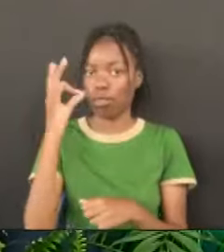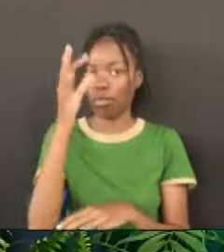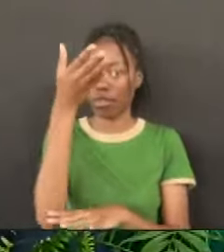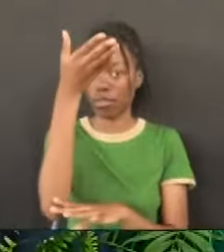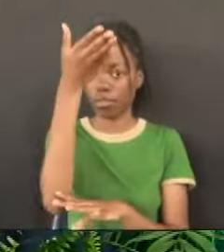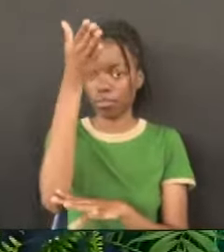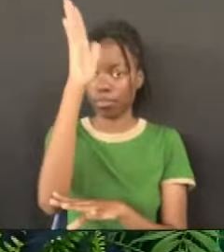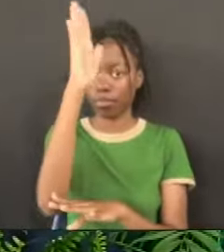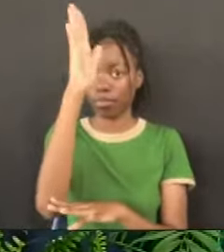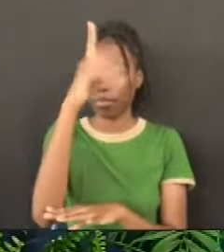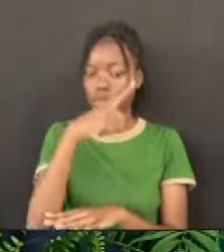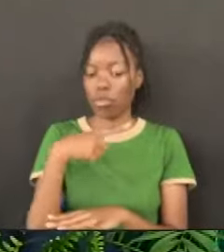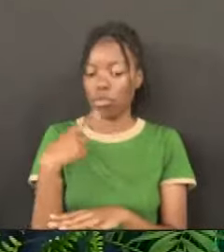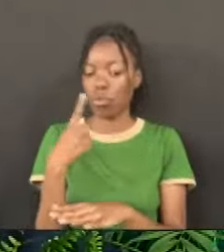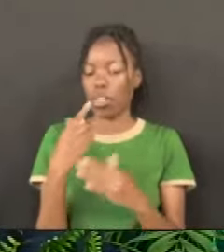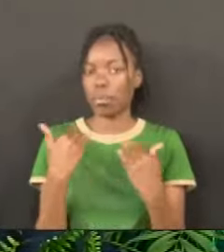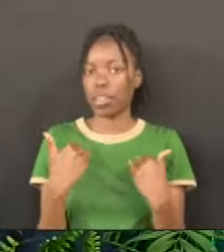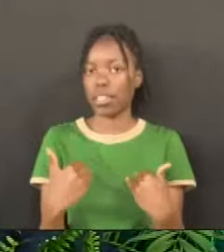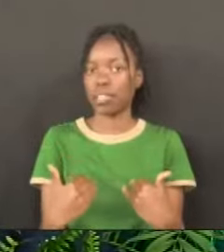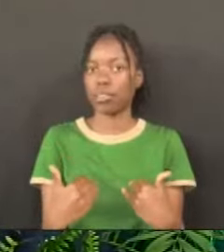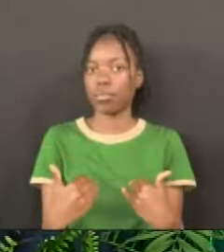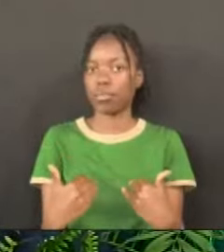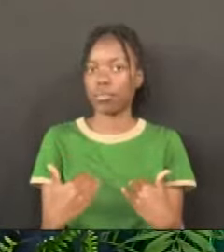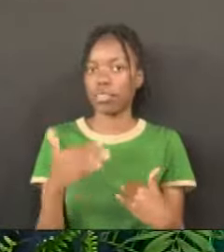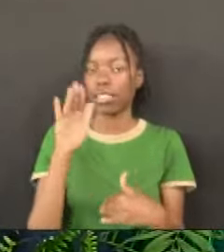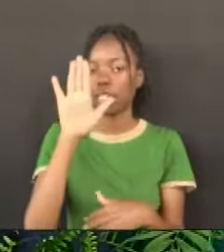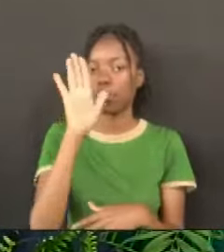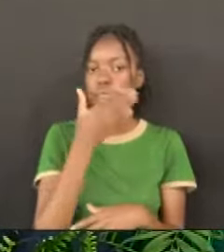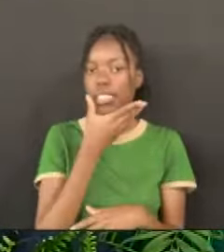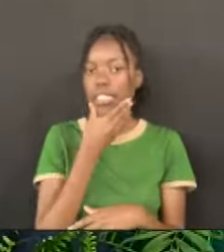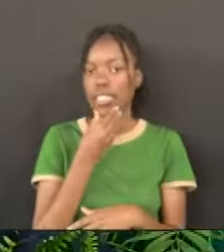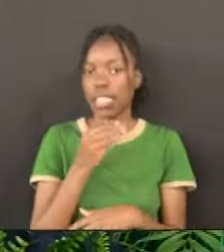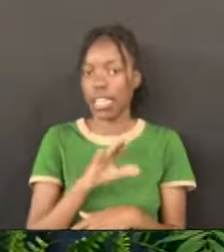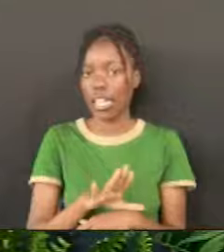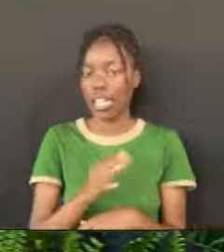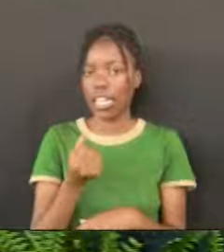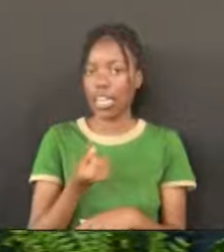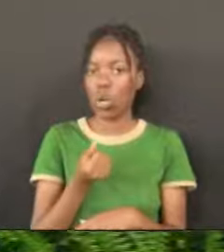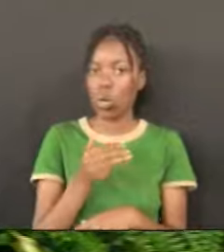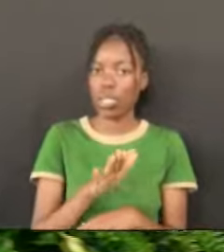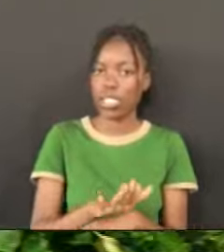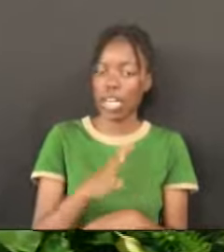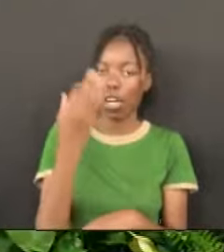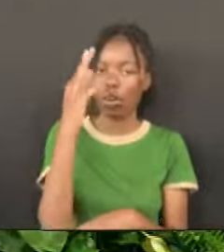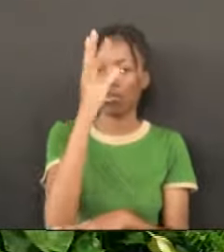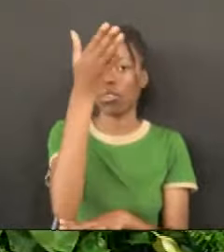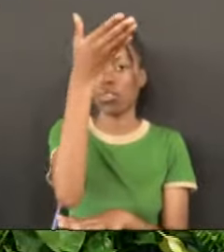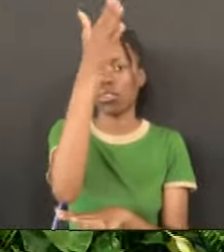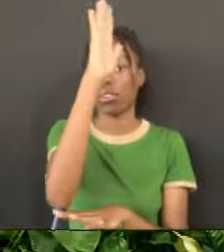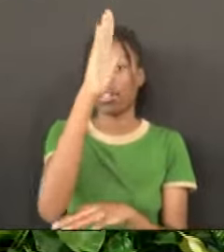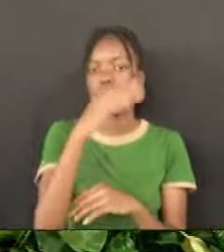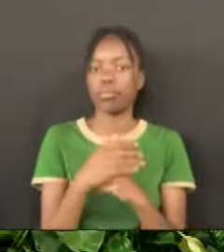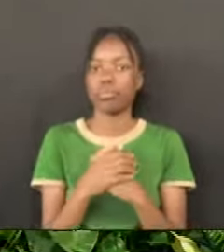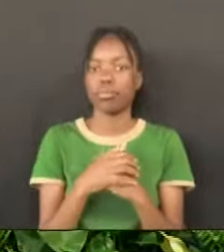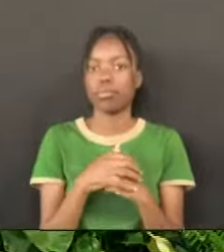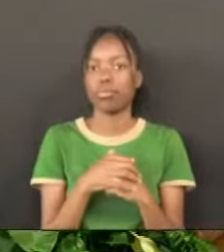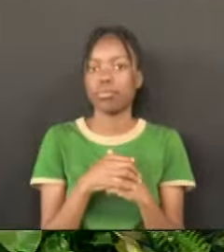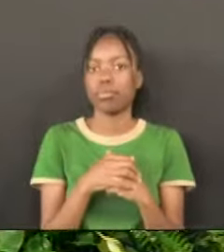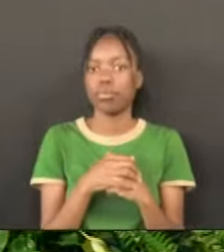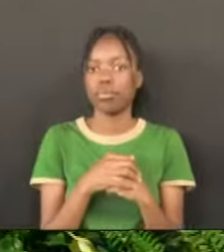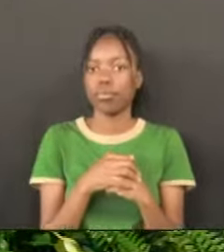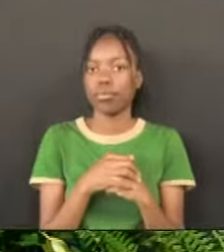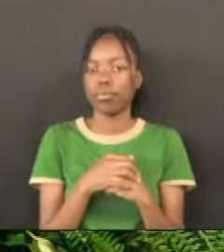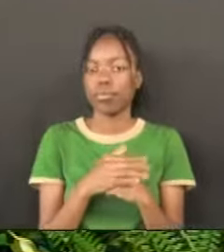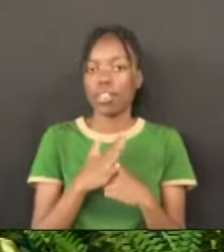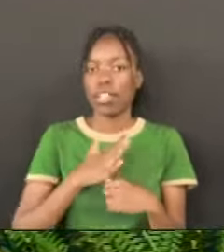so who am I? I am a son. I am a daughter of God. So my God